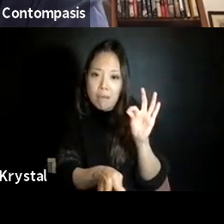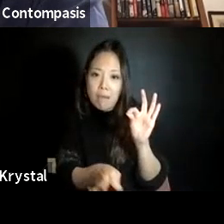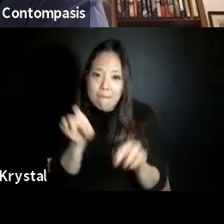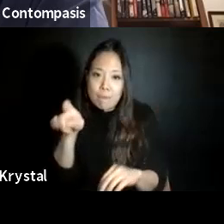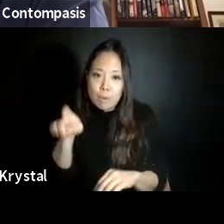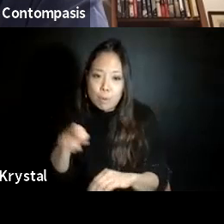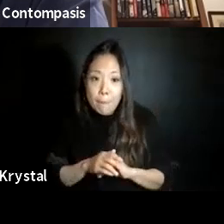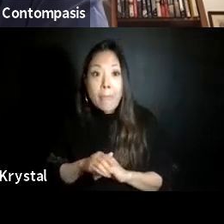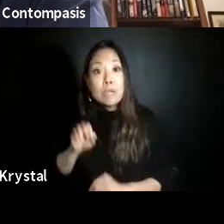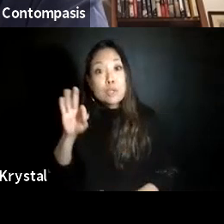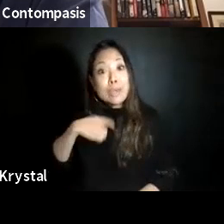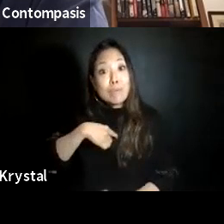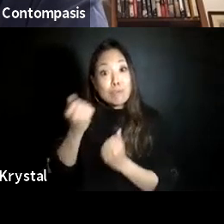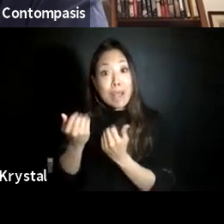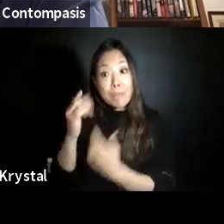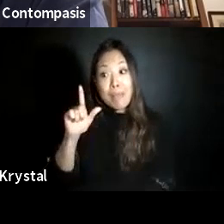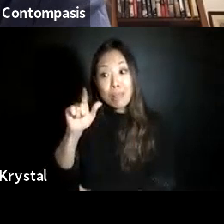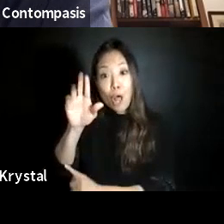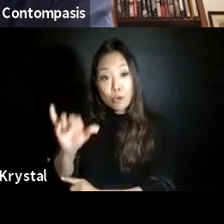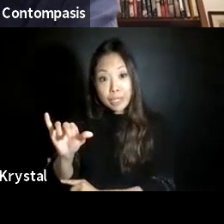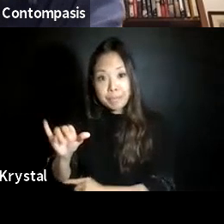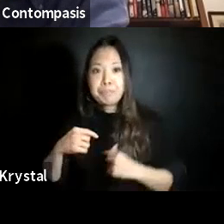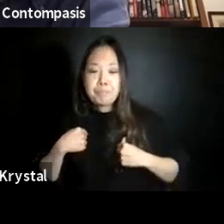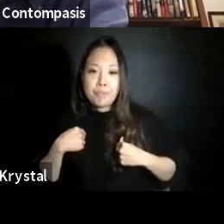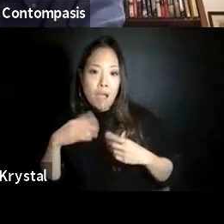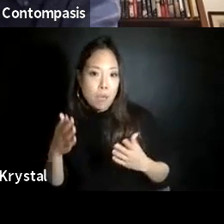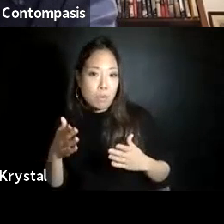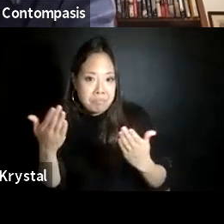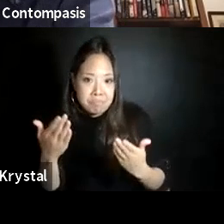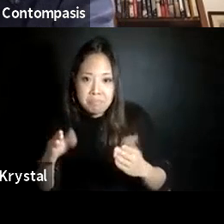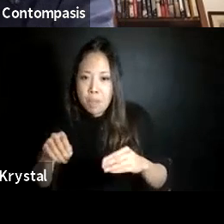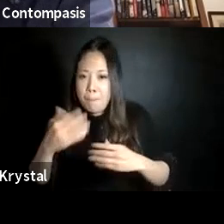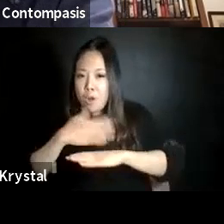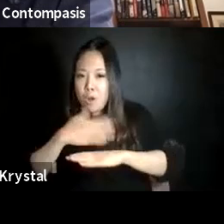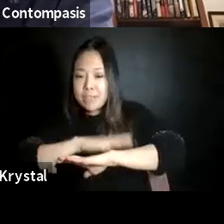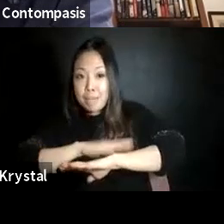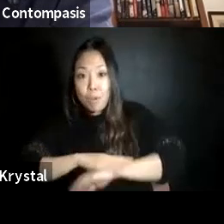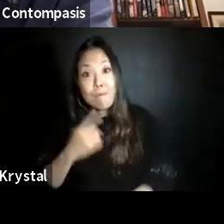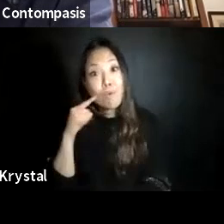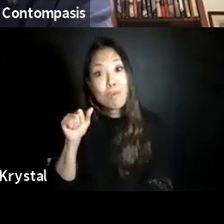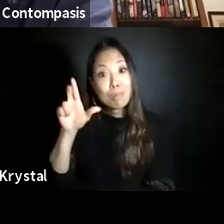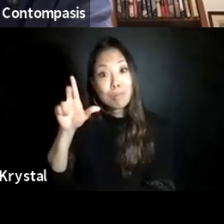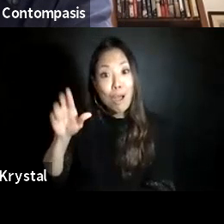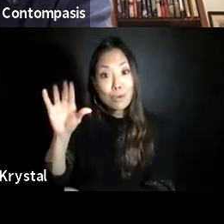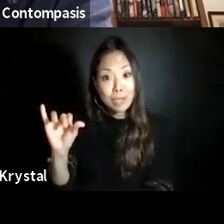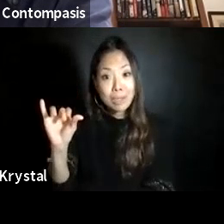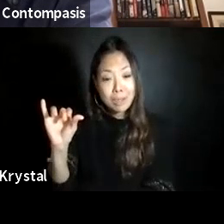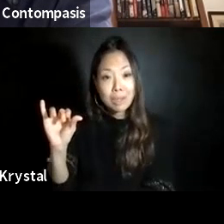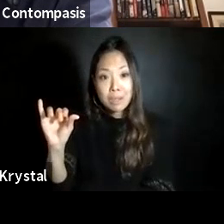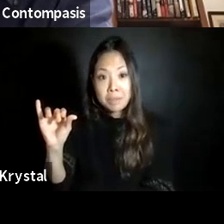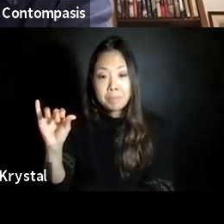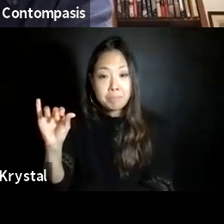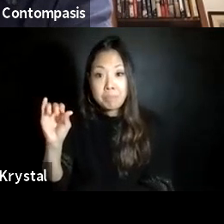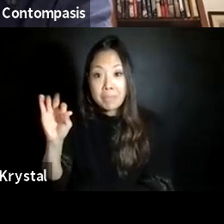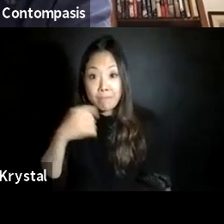that we're recommending, I'm just going to put on the table, like for a lottery, if a lottery's on the